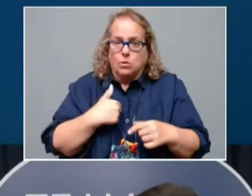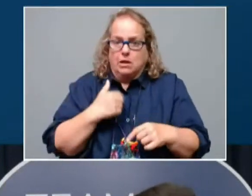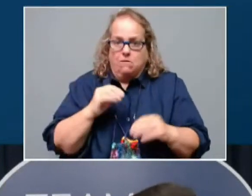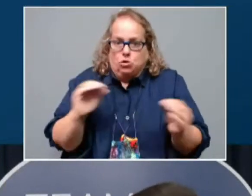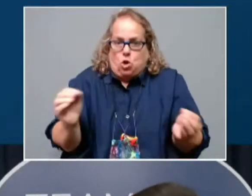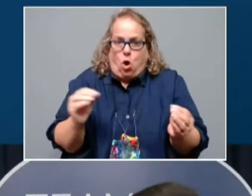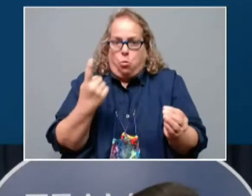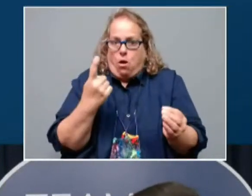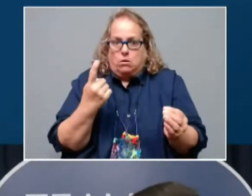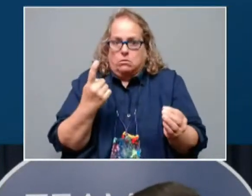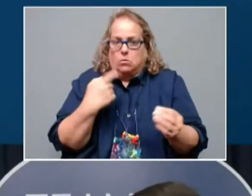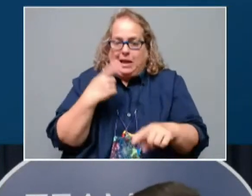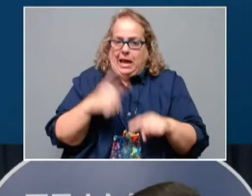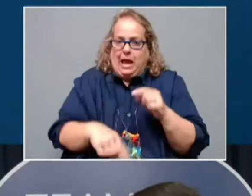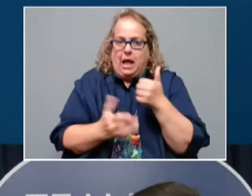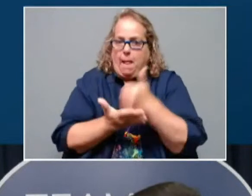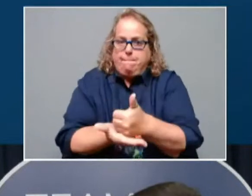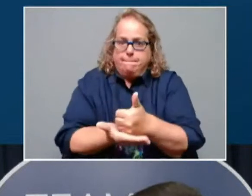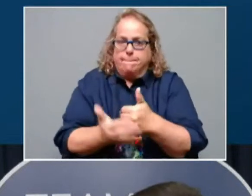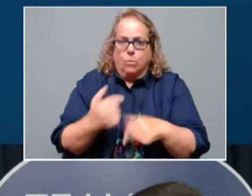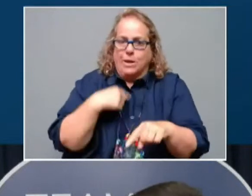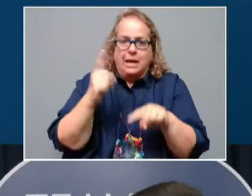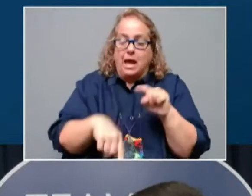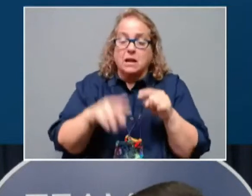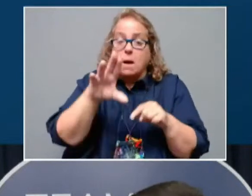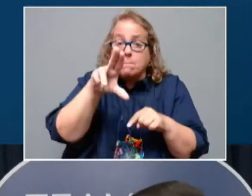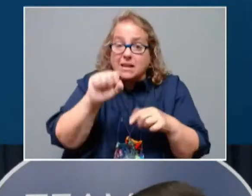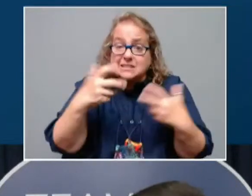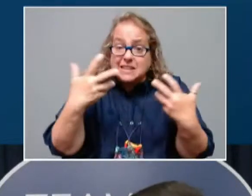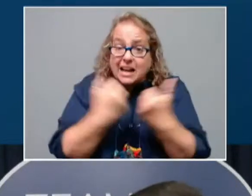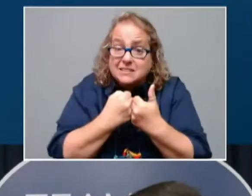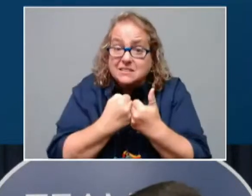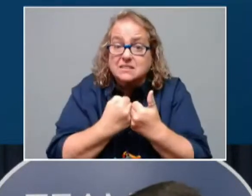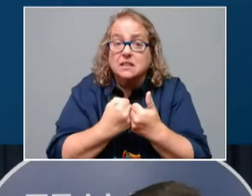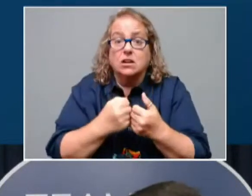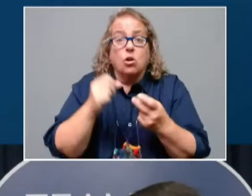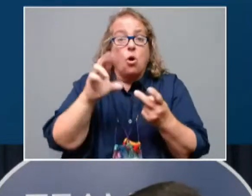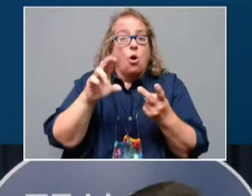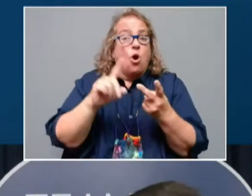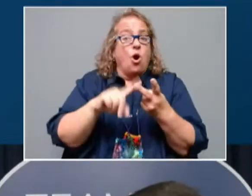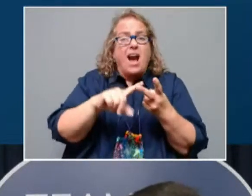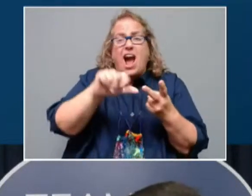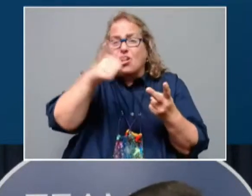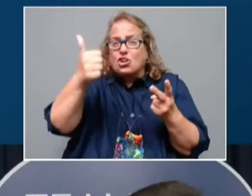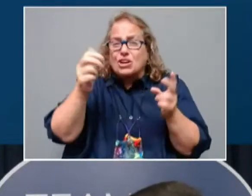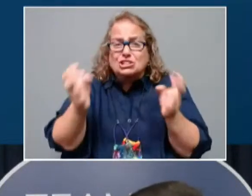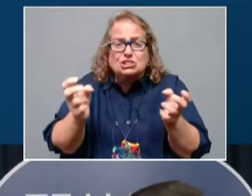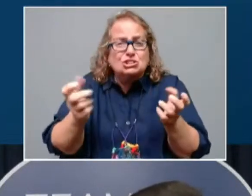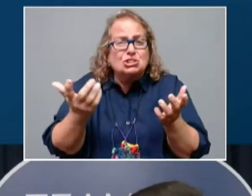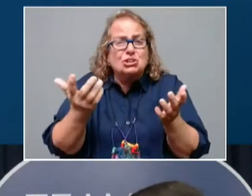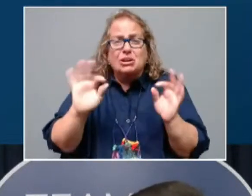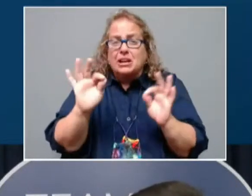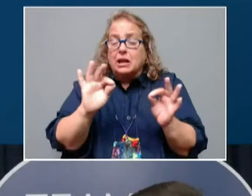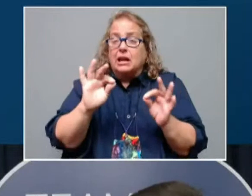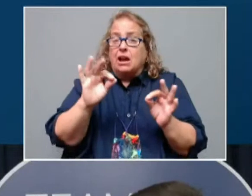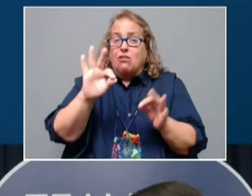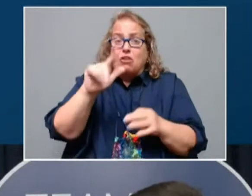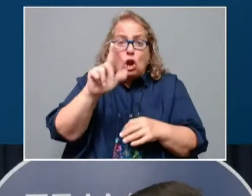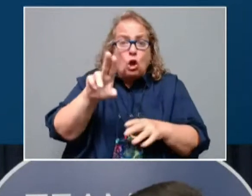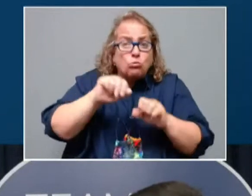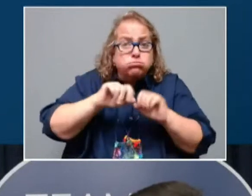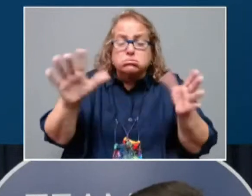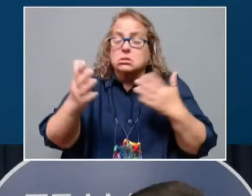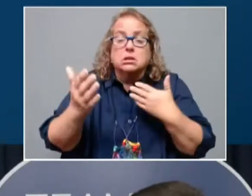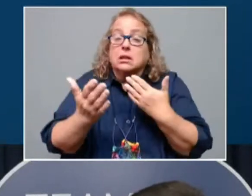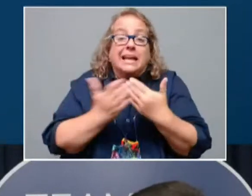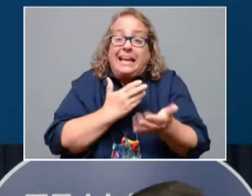So if we had a bus accident, or if we had some other issue, or we had an influenza outbreak or whatever,